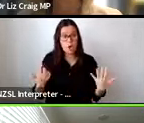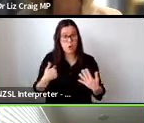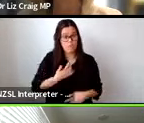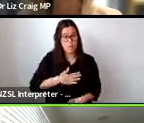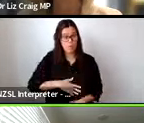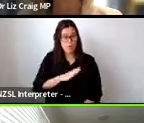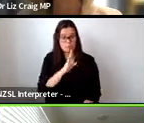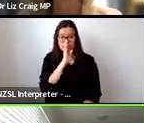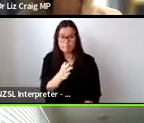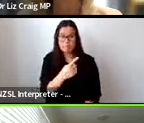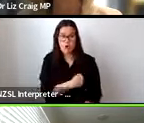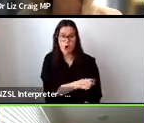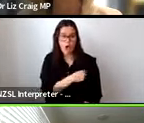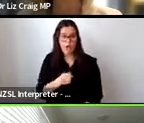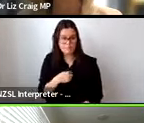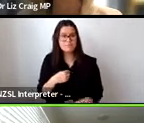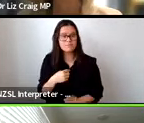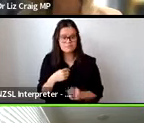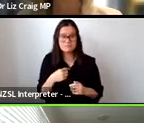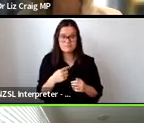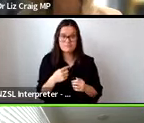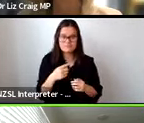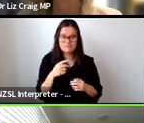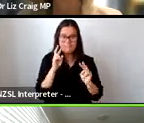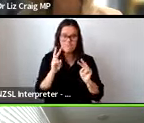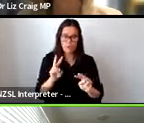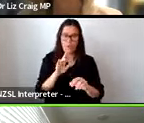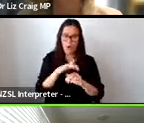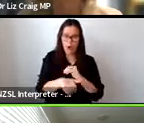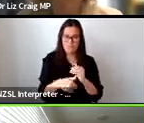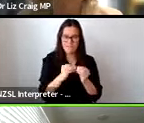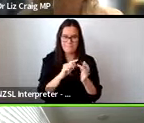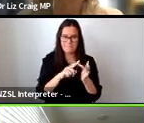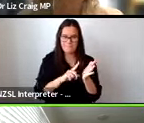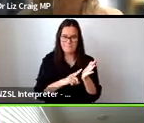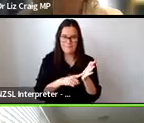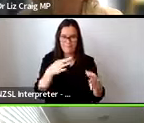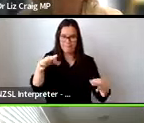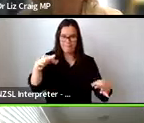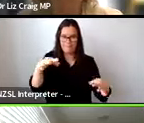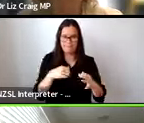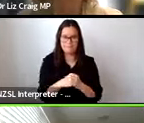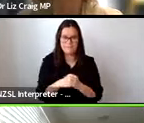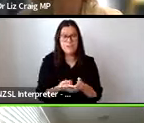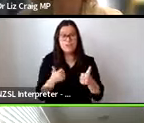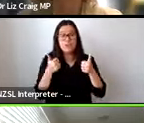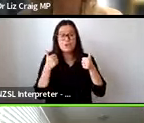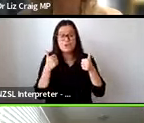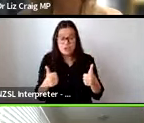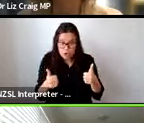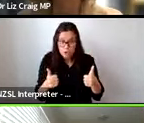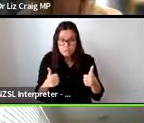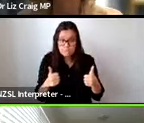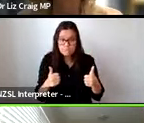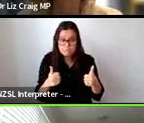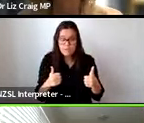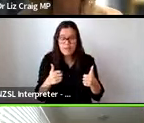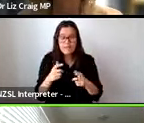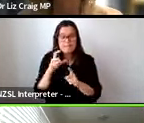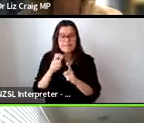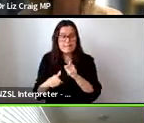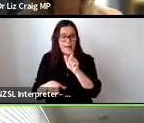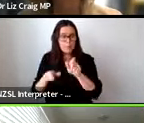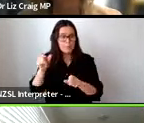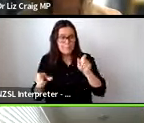and honest assessment of the bill before you. It is good that it is now undisputed here that people with disabilities in